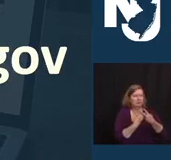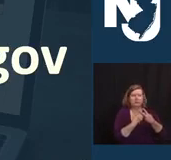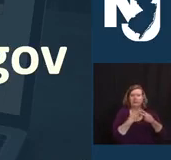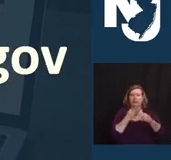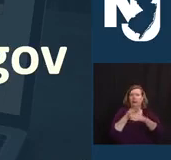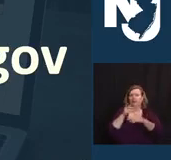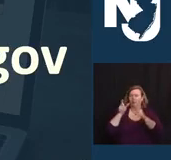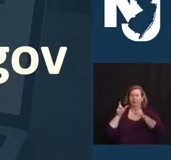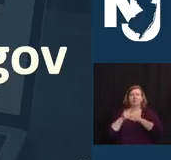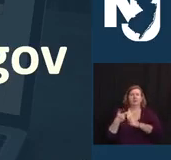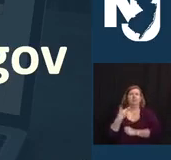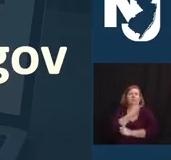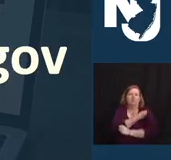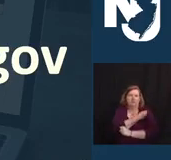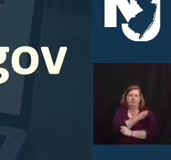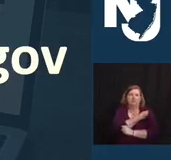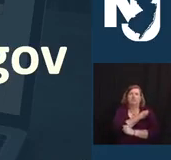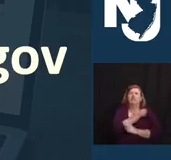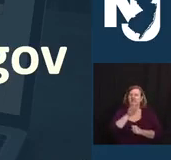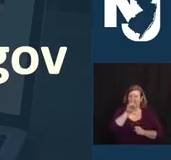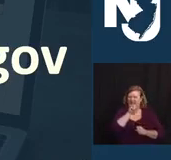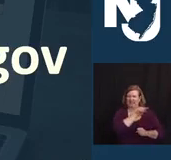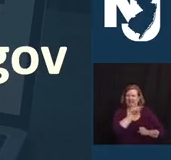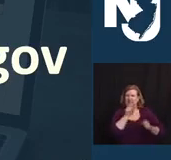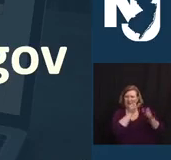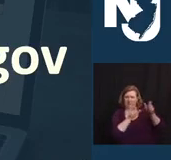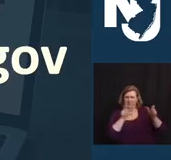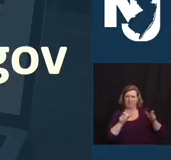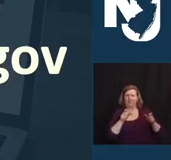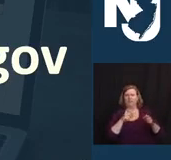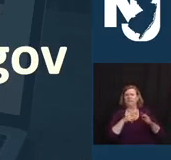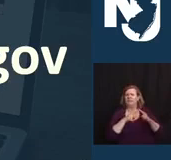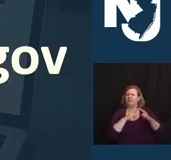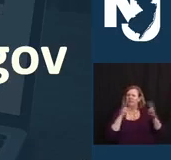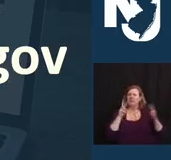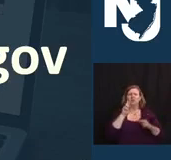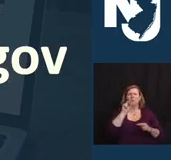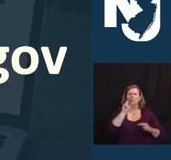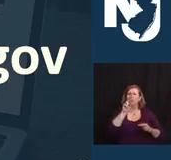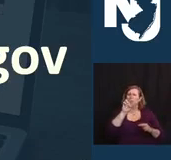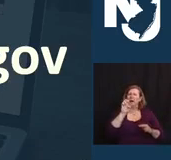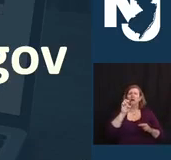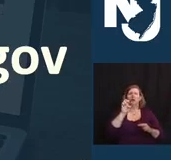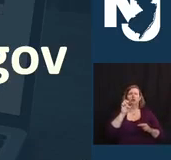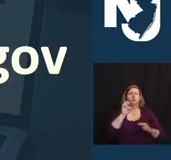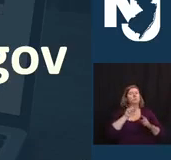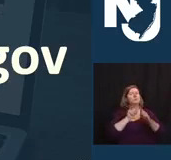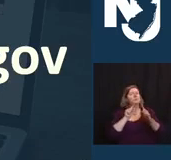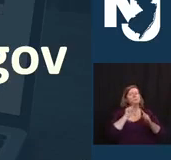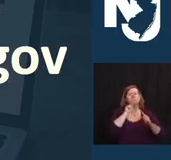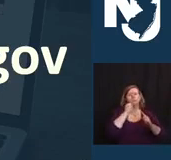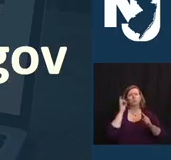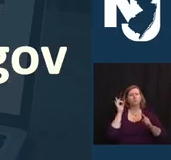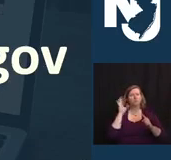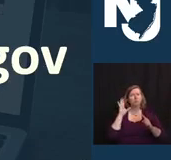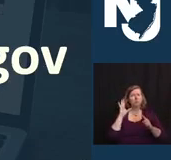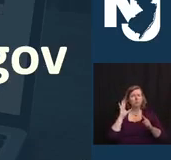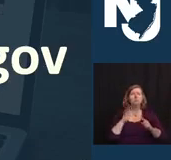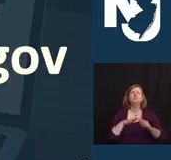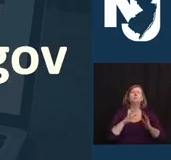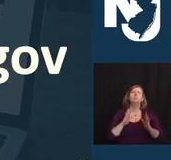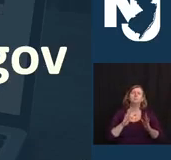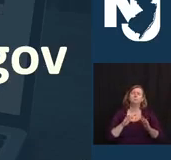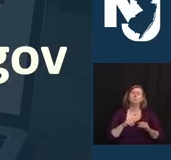for sure, these 6 cases each appear to be extremely rare and serious, as there have been nearly 7